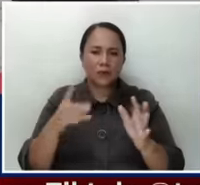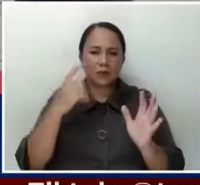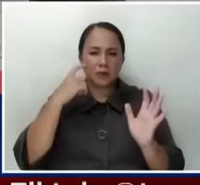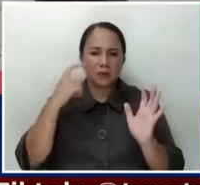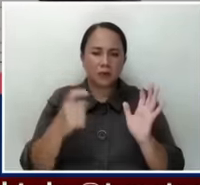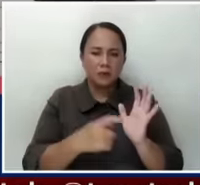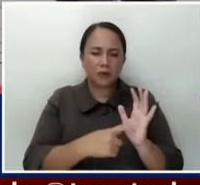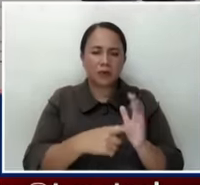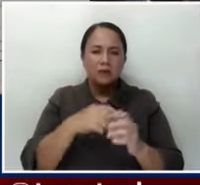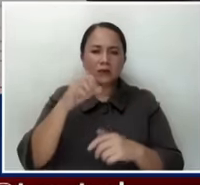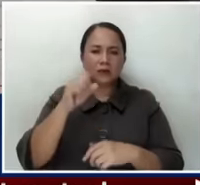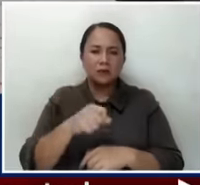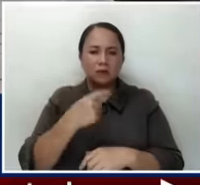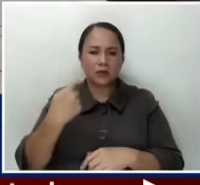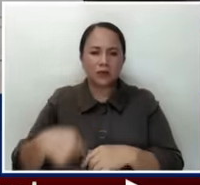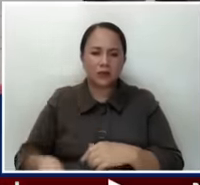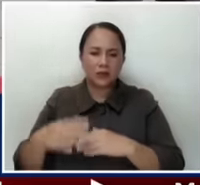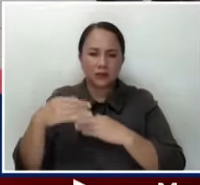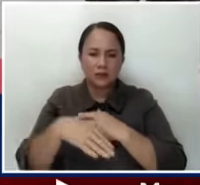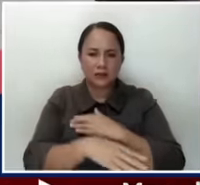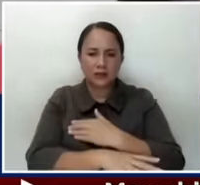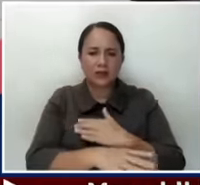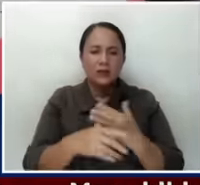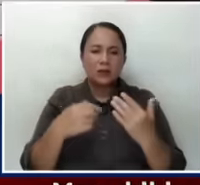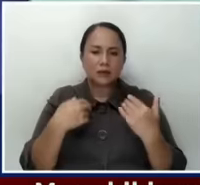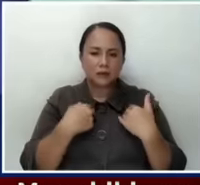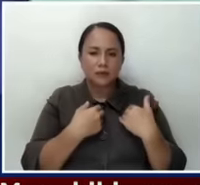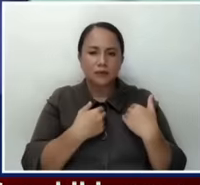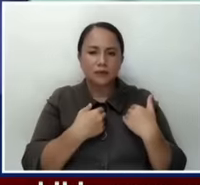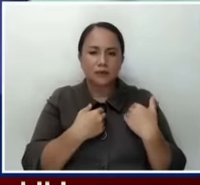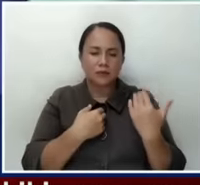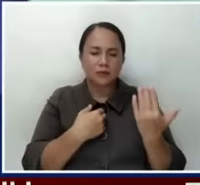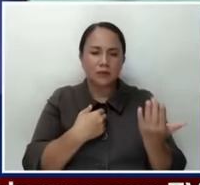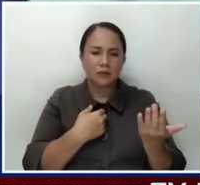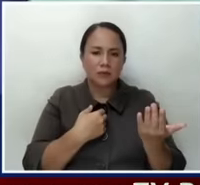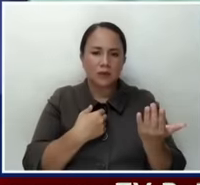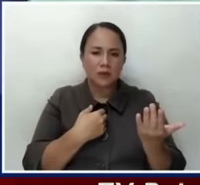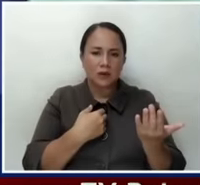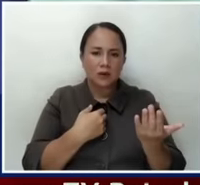the South China Sea handles